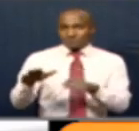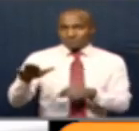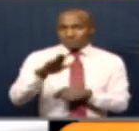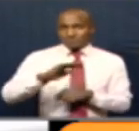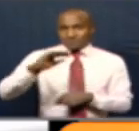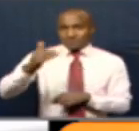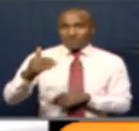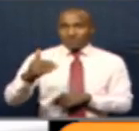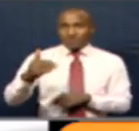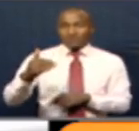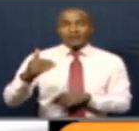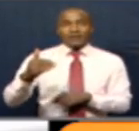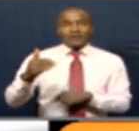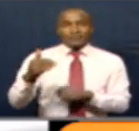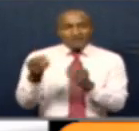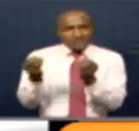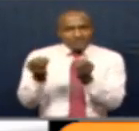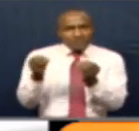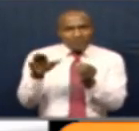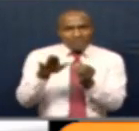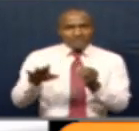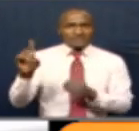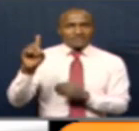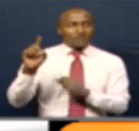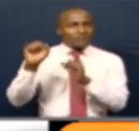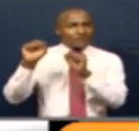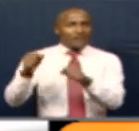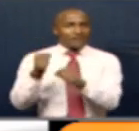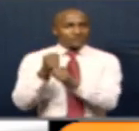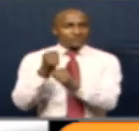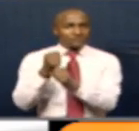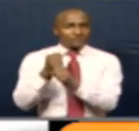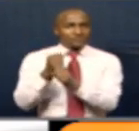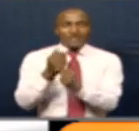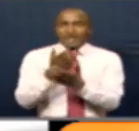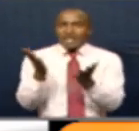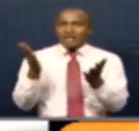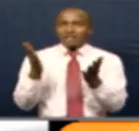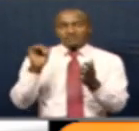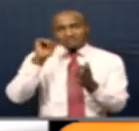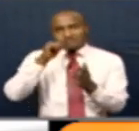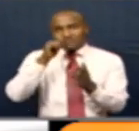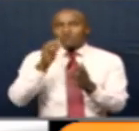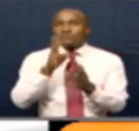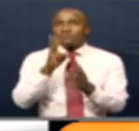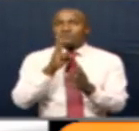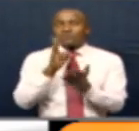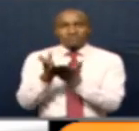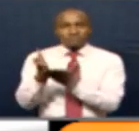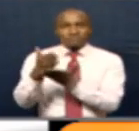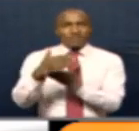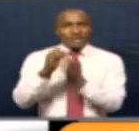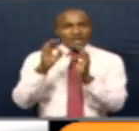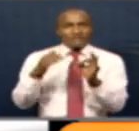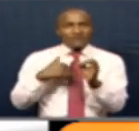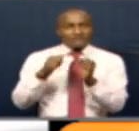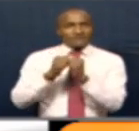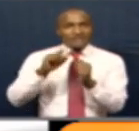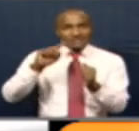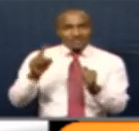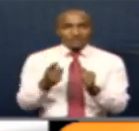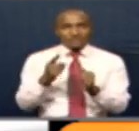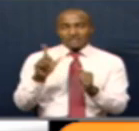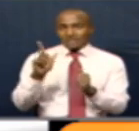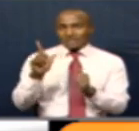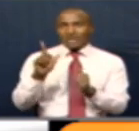So very few places in Nairobi can do any effective form of water harvesting. If you have a 10,000 liter tank, it will